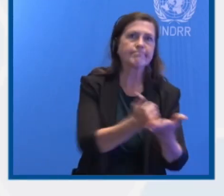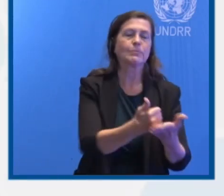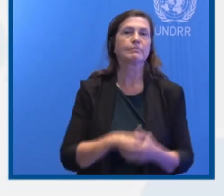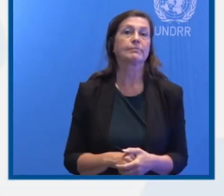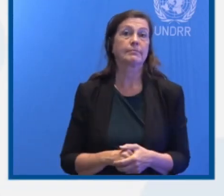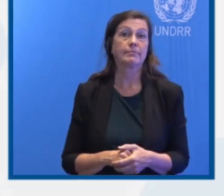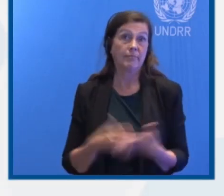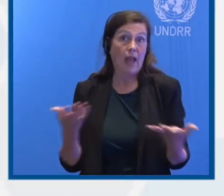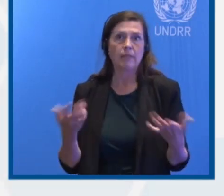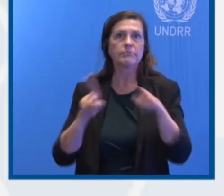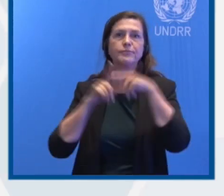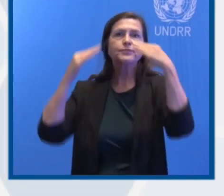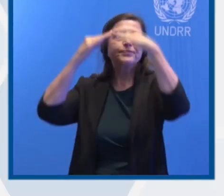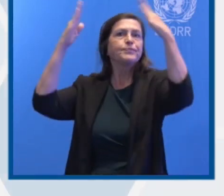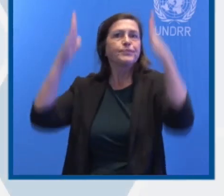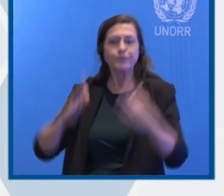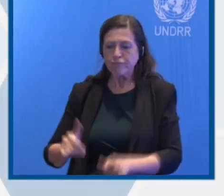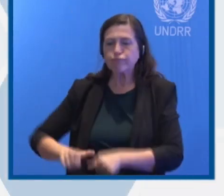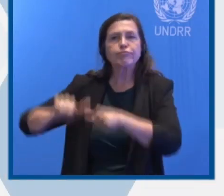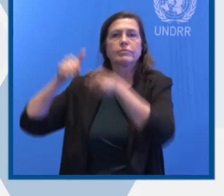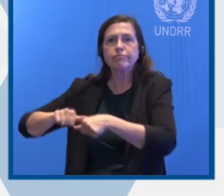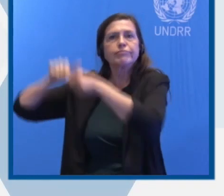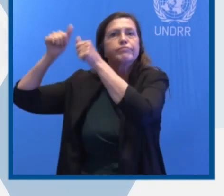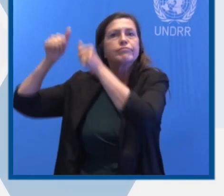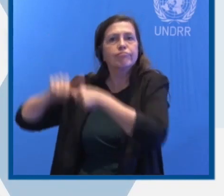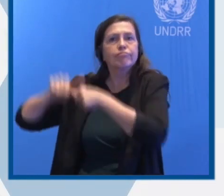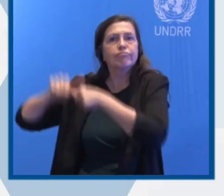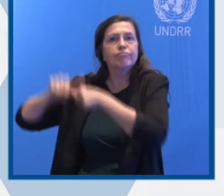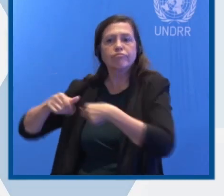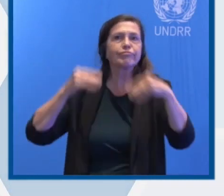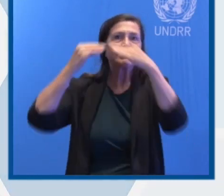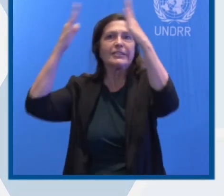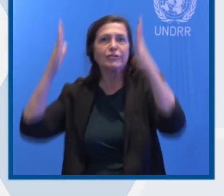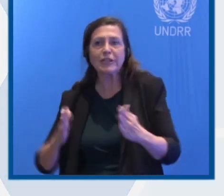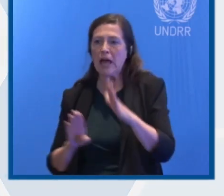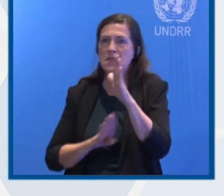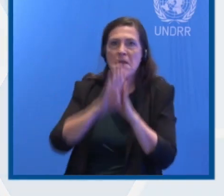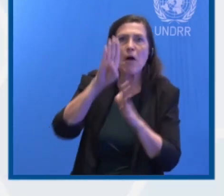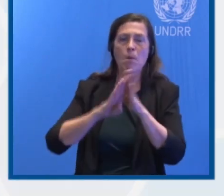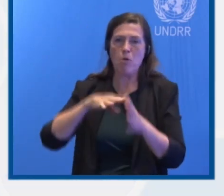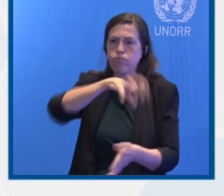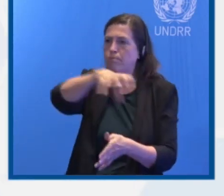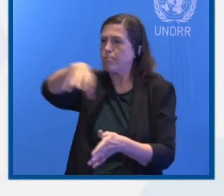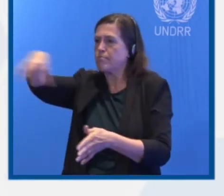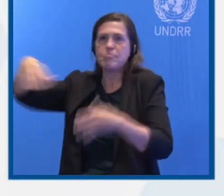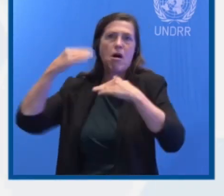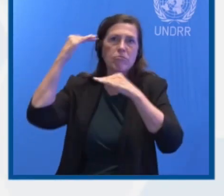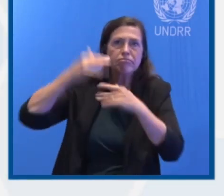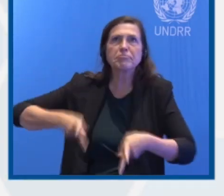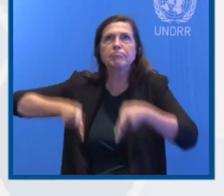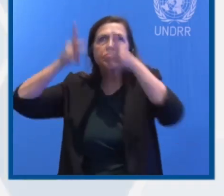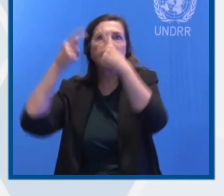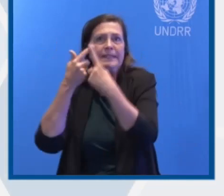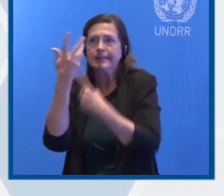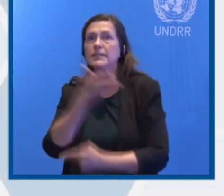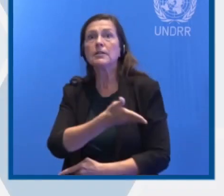resilience tool. And this is being developed with the real estate developers, investors, the sector at large, so that